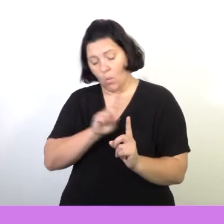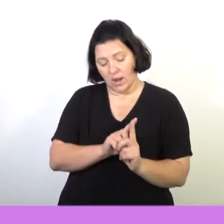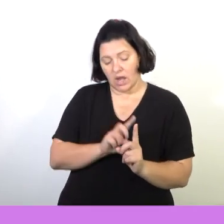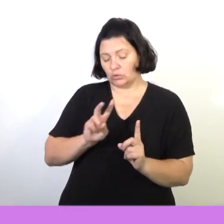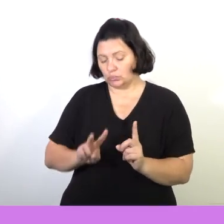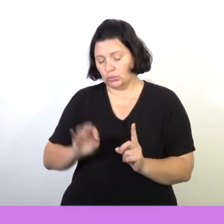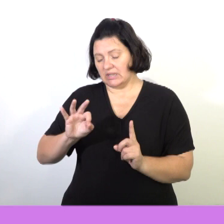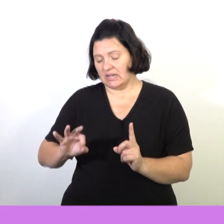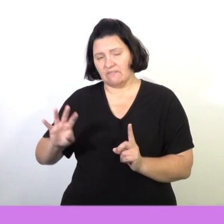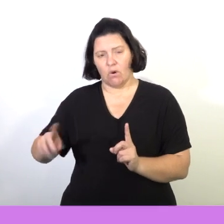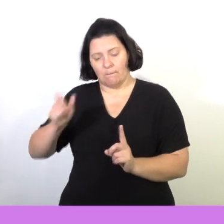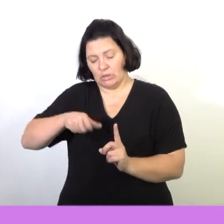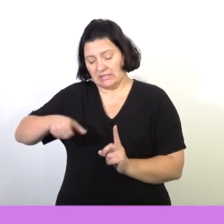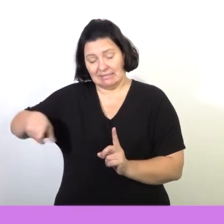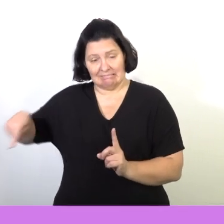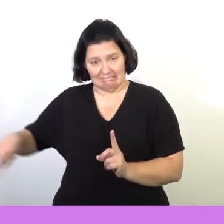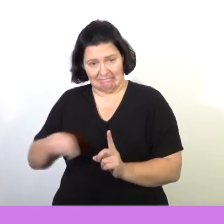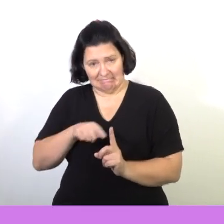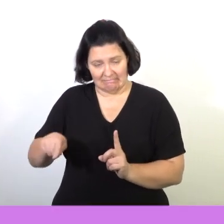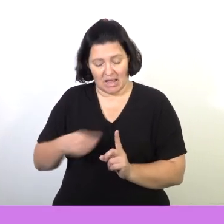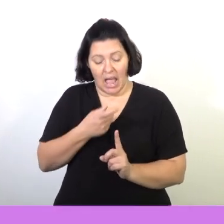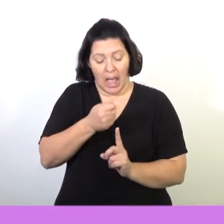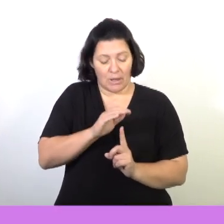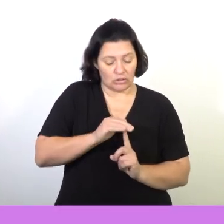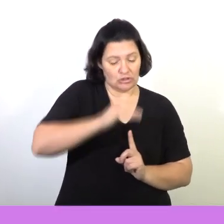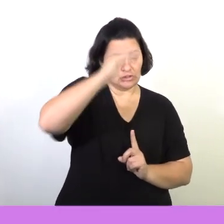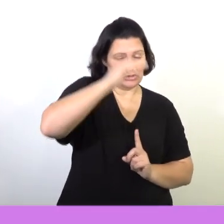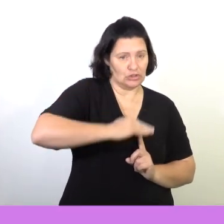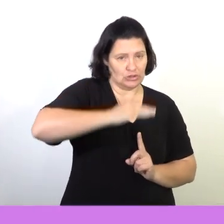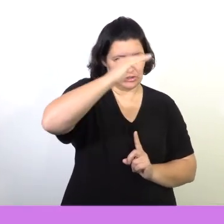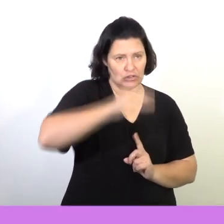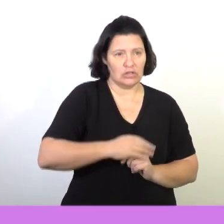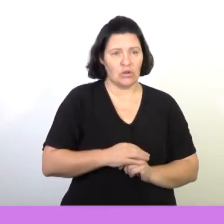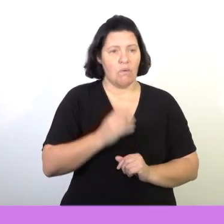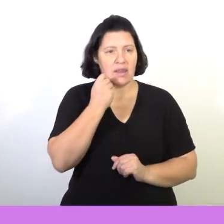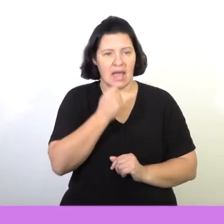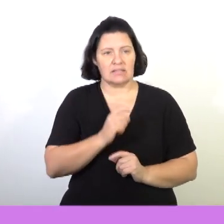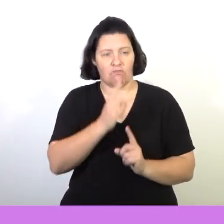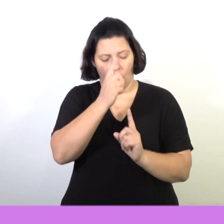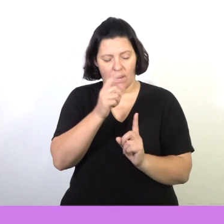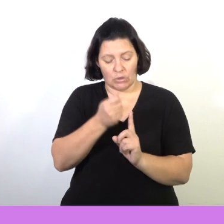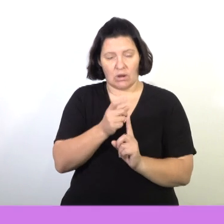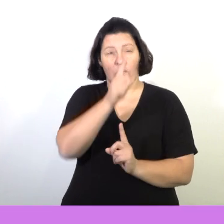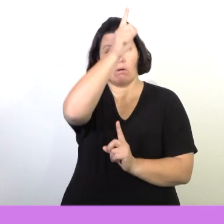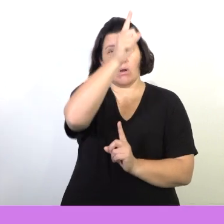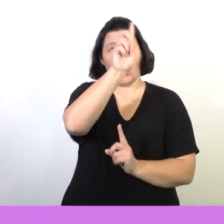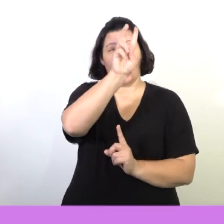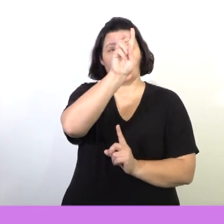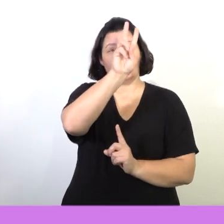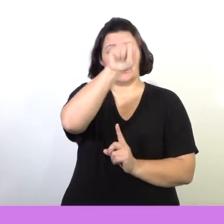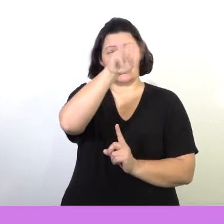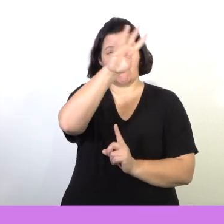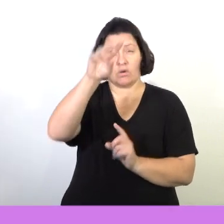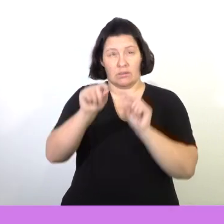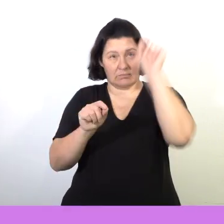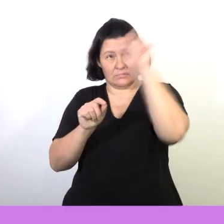2,400. So the dot, it will be there. I'm going to make it nice and big so that you can see.